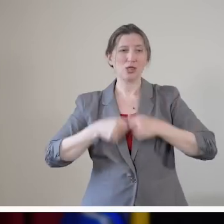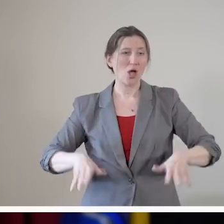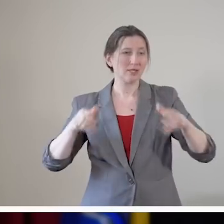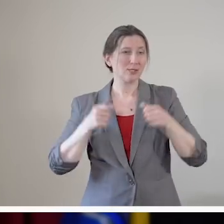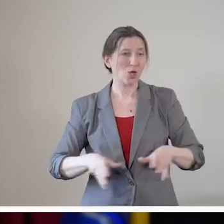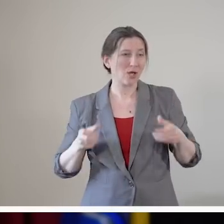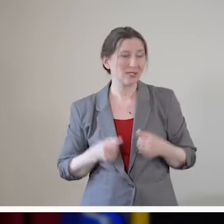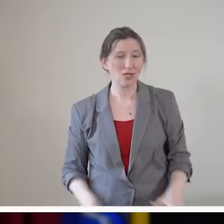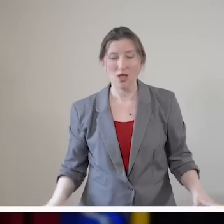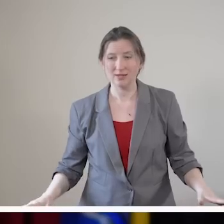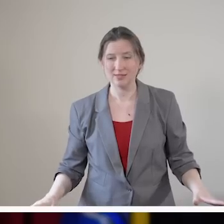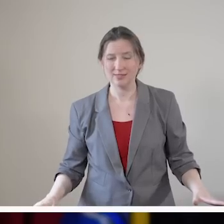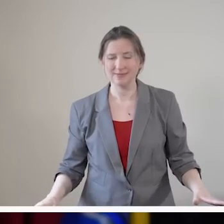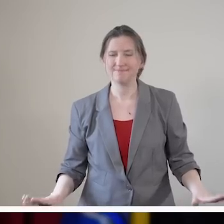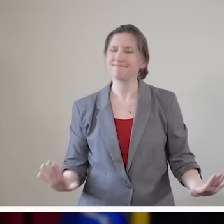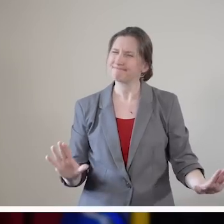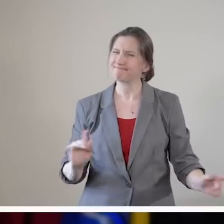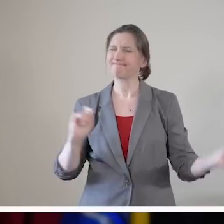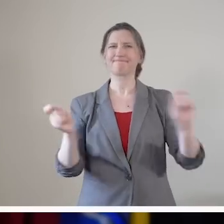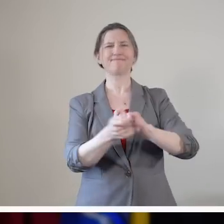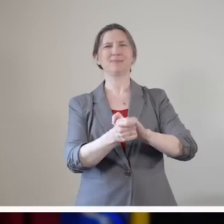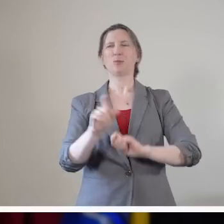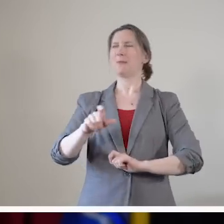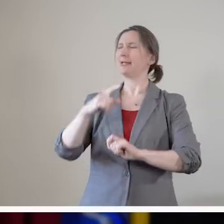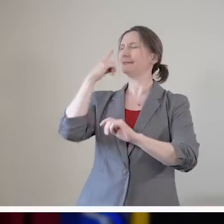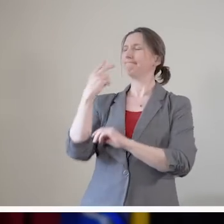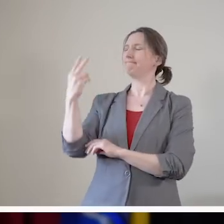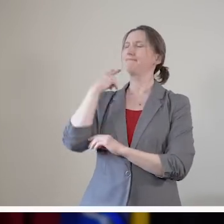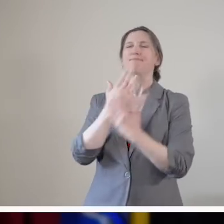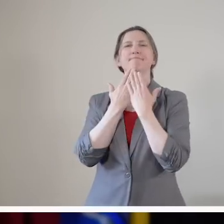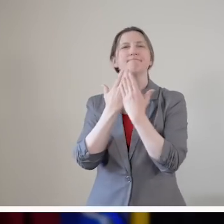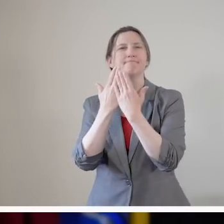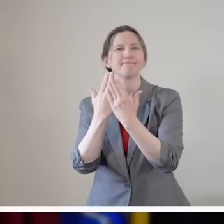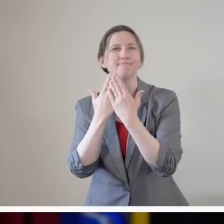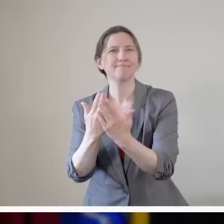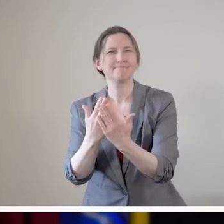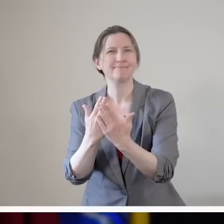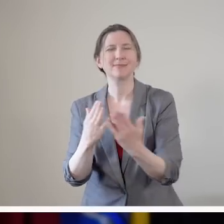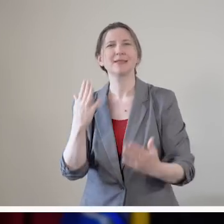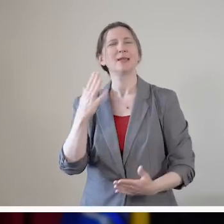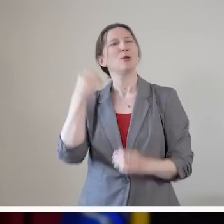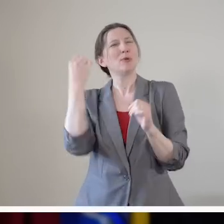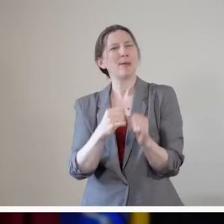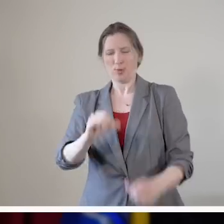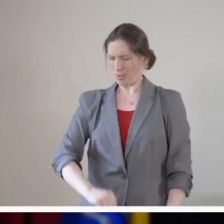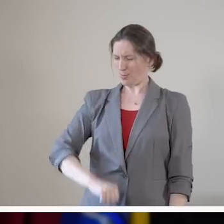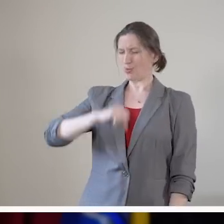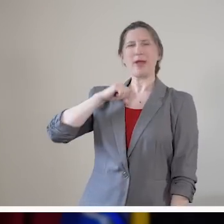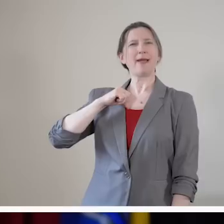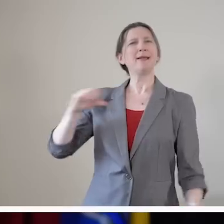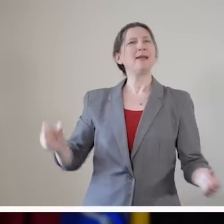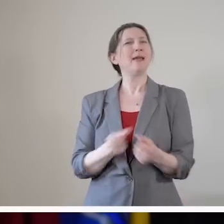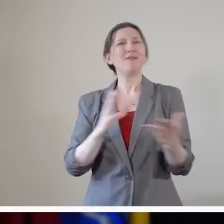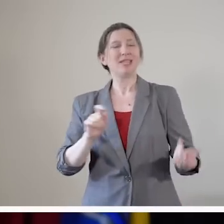we have to be grateful for and everything we have to be proud of, because everything that has been taken away